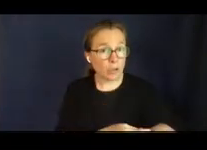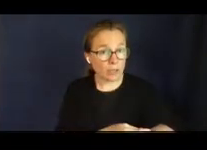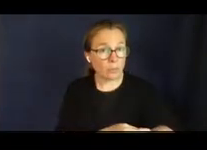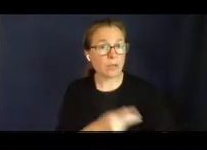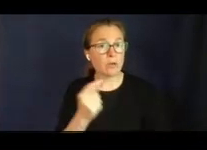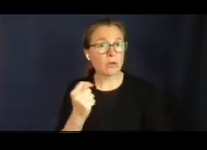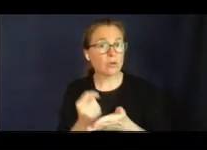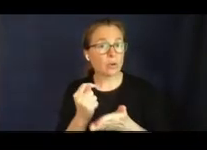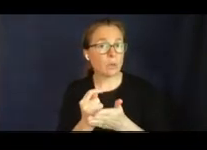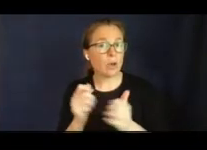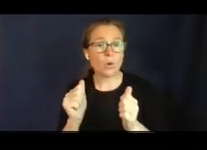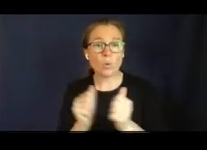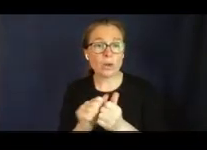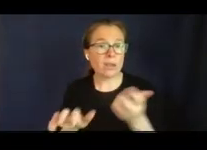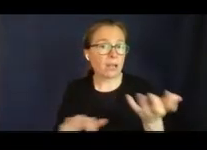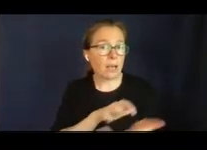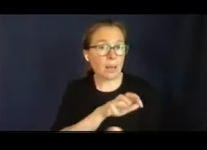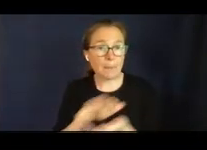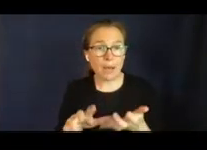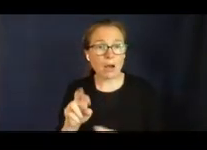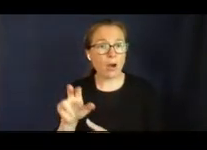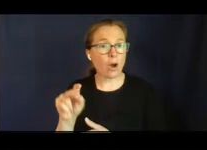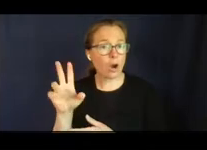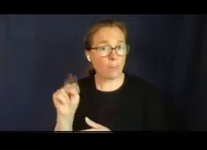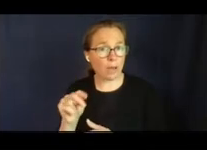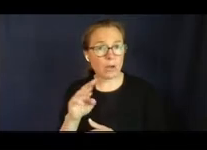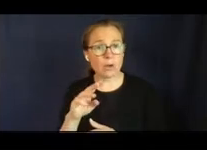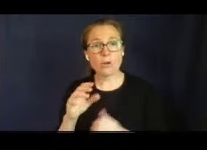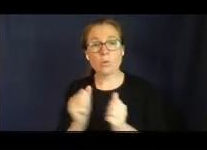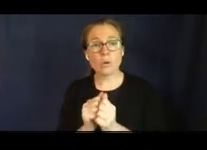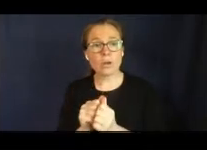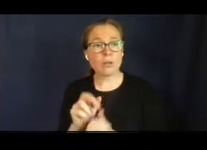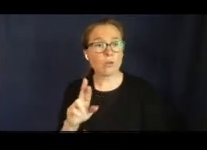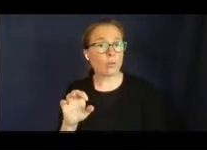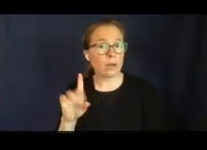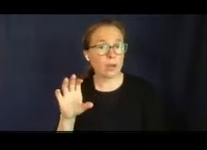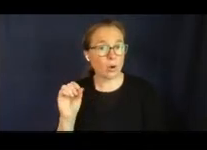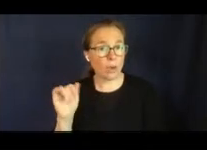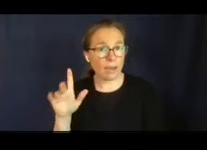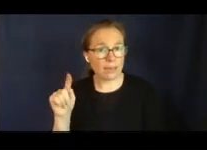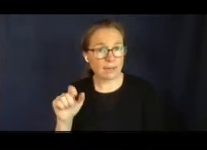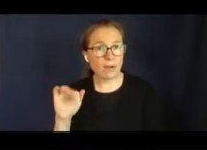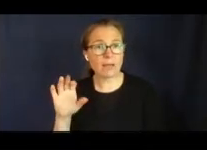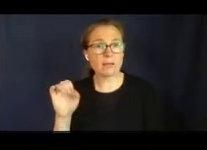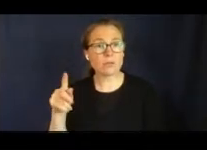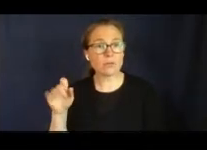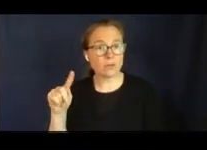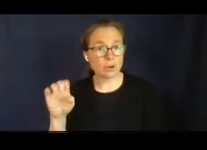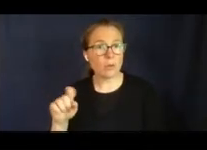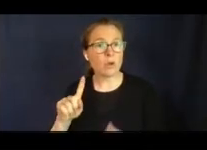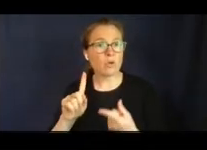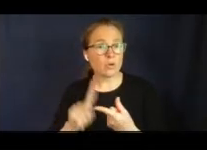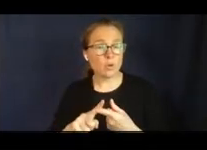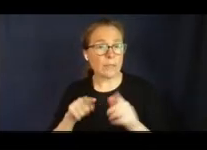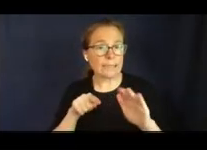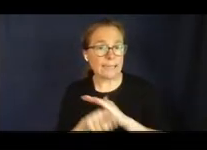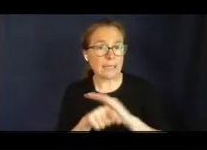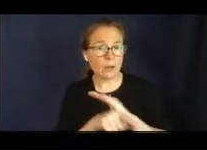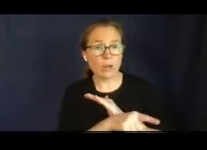targeting compound with a radioactive isotope to specifically eradicate and kill these cancer cells.